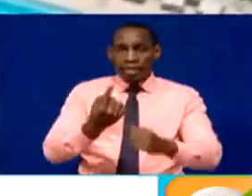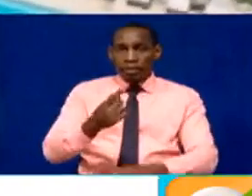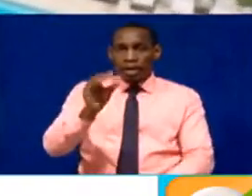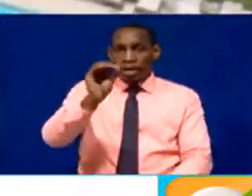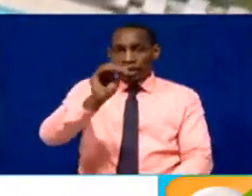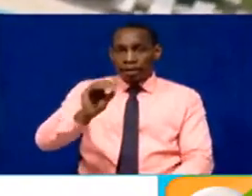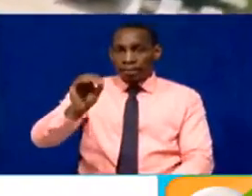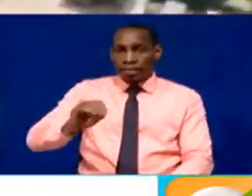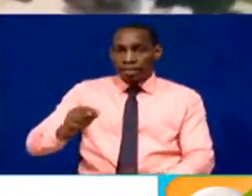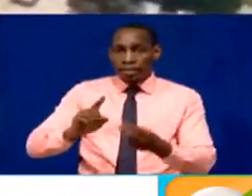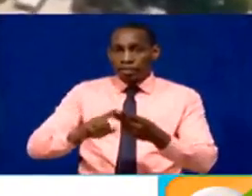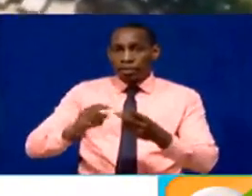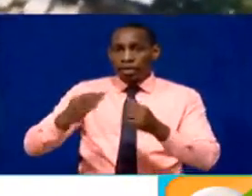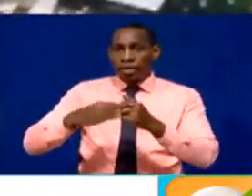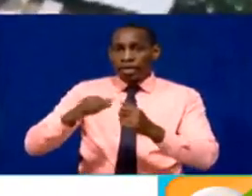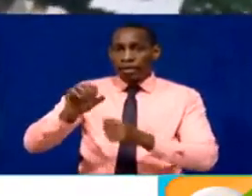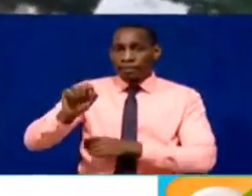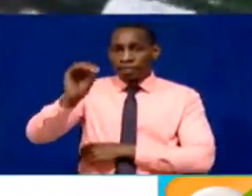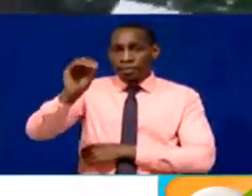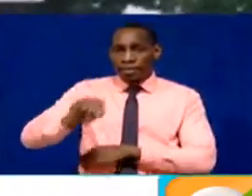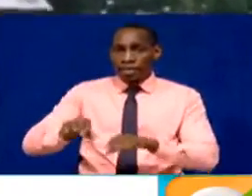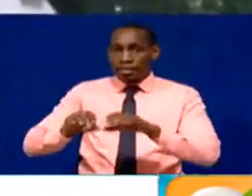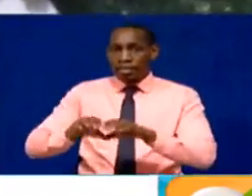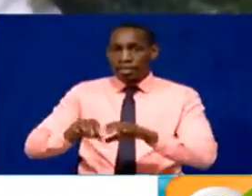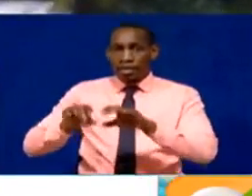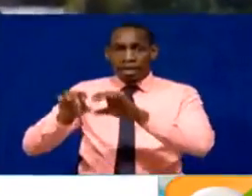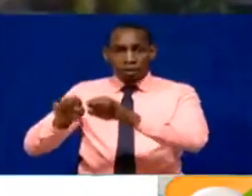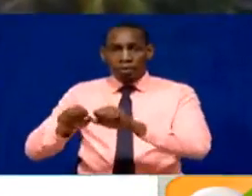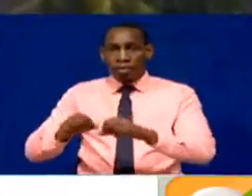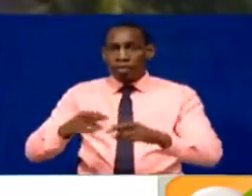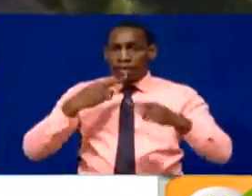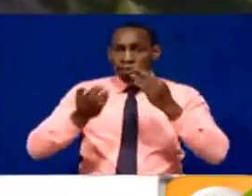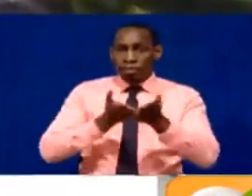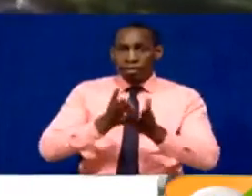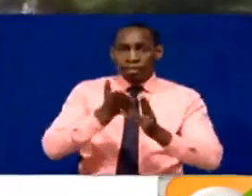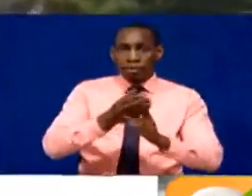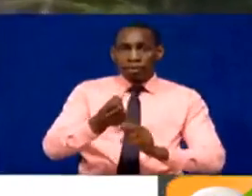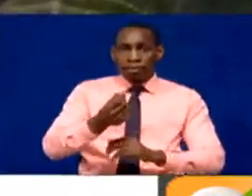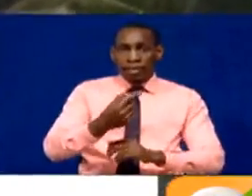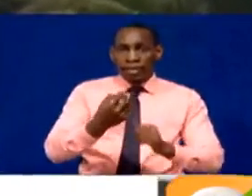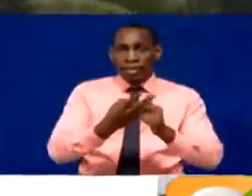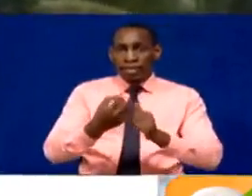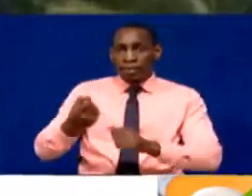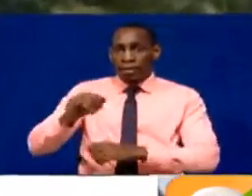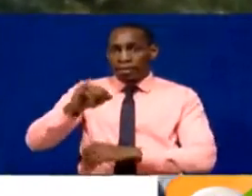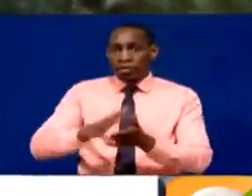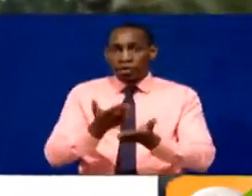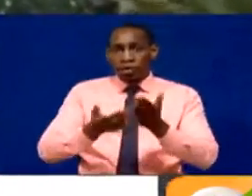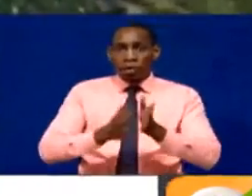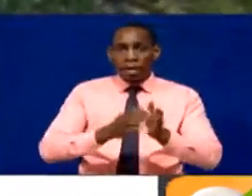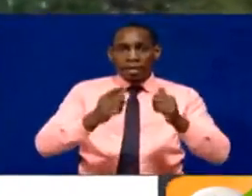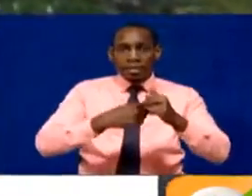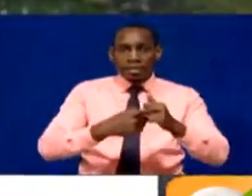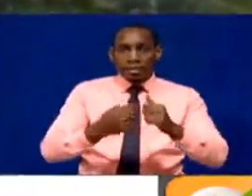and 85% of accommodation and restaurant services between December and January, compared to 62% and